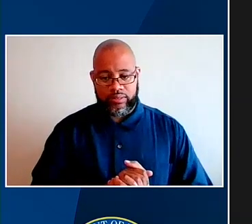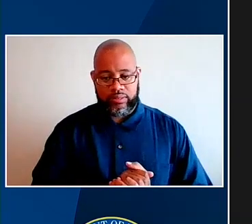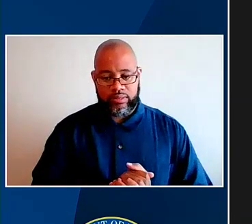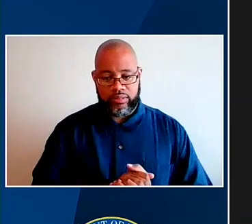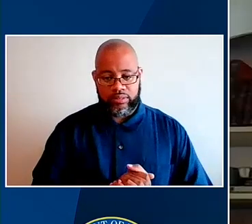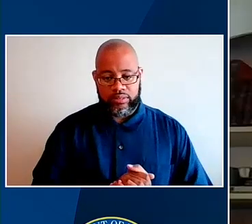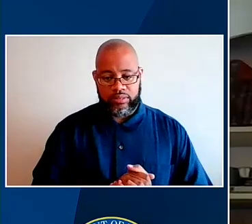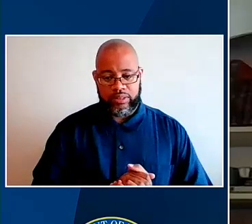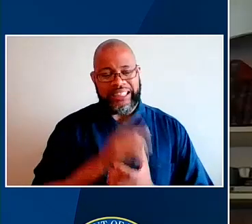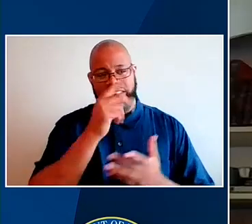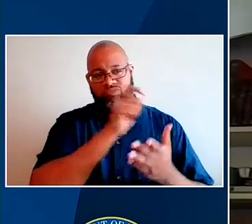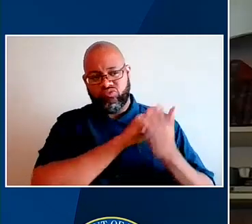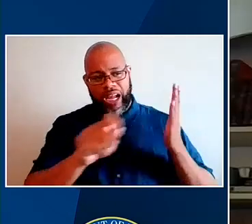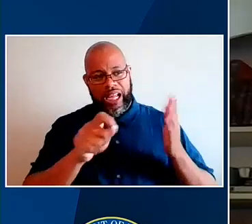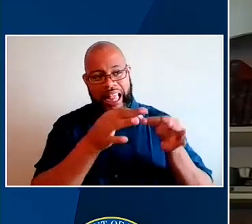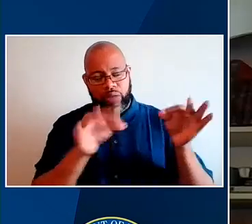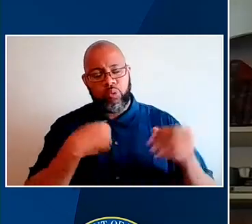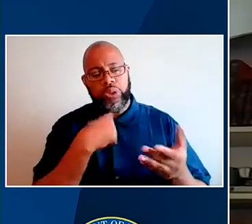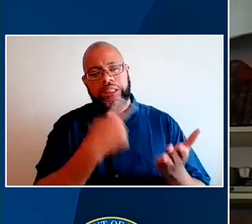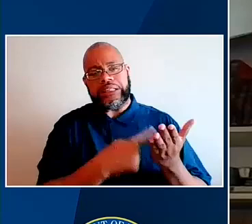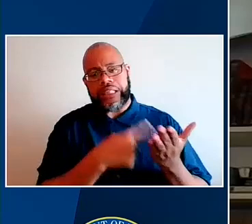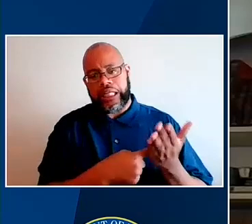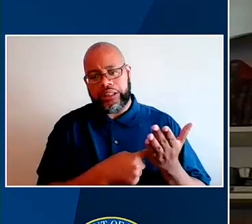So what we just discussed